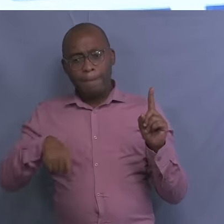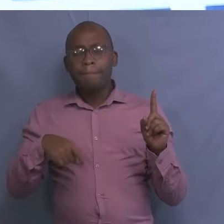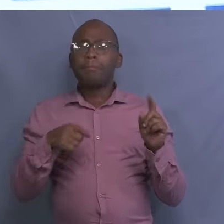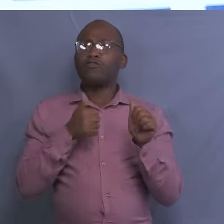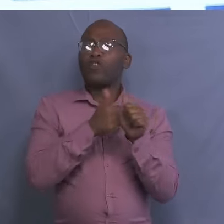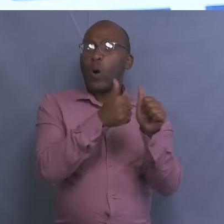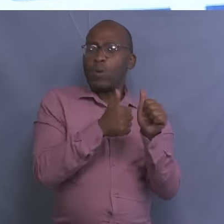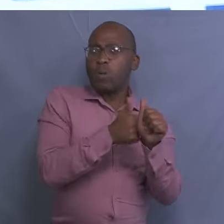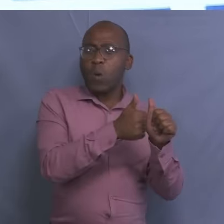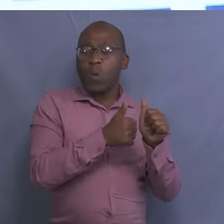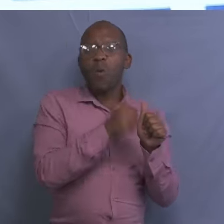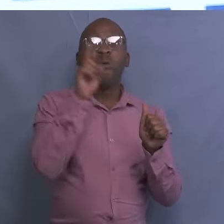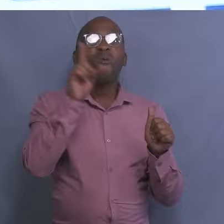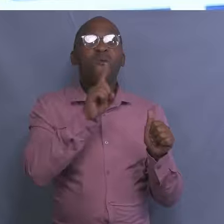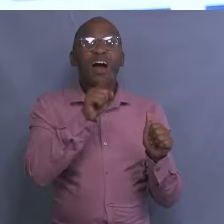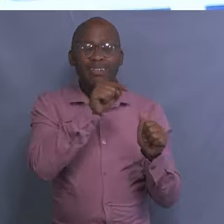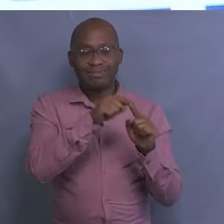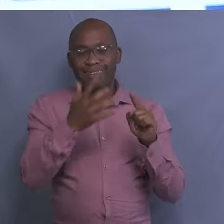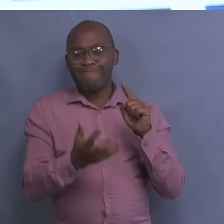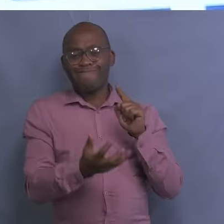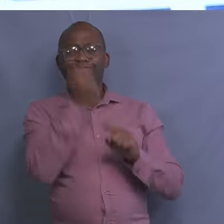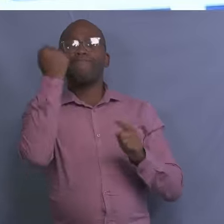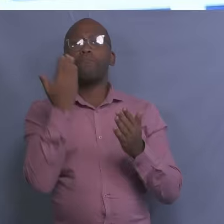to achieve a professional image? And we